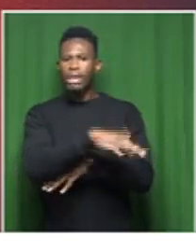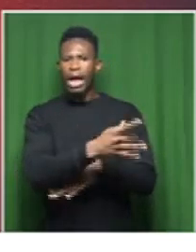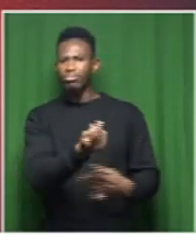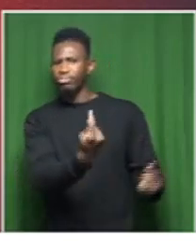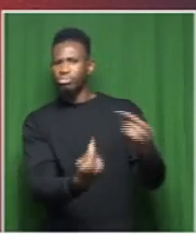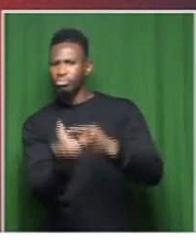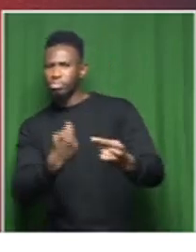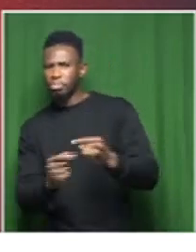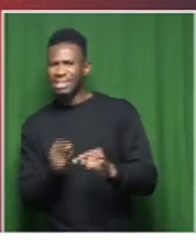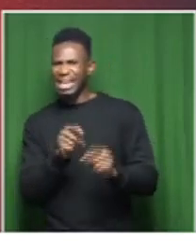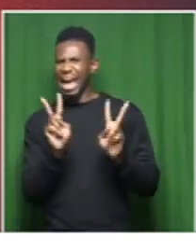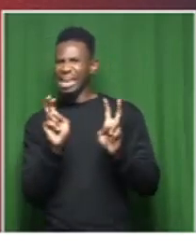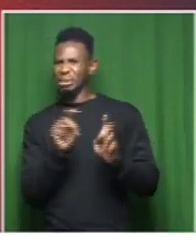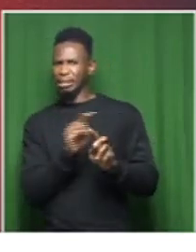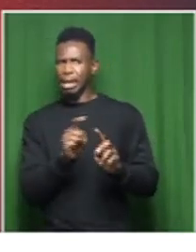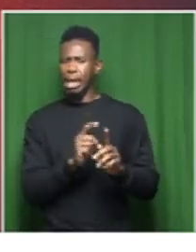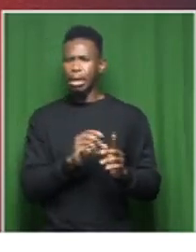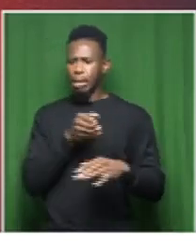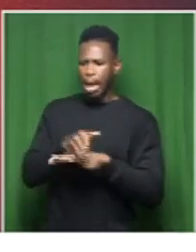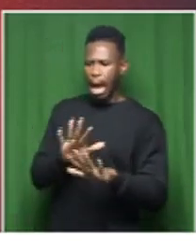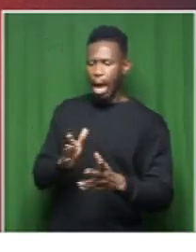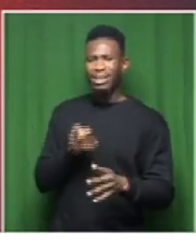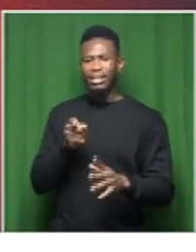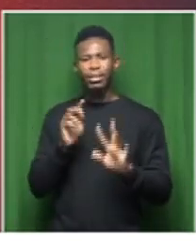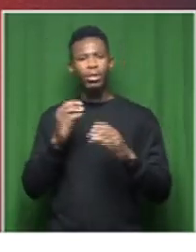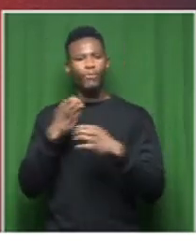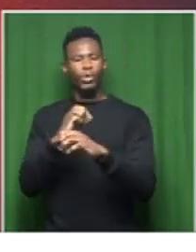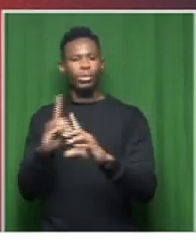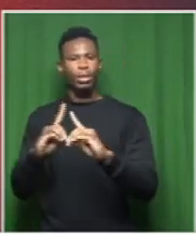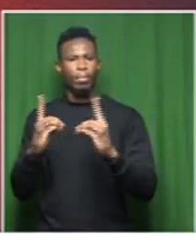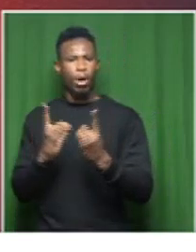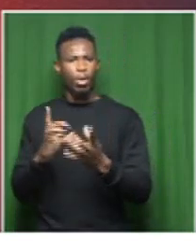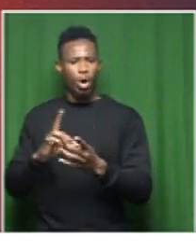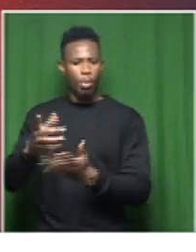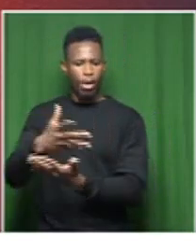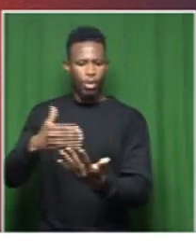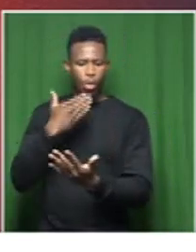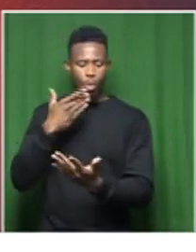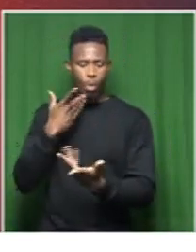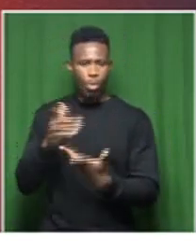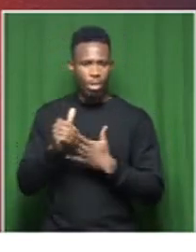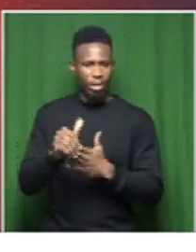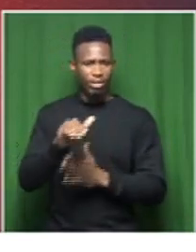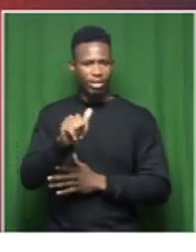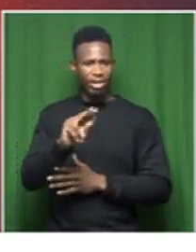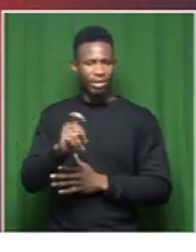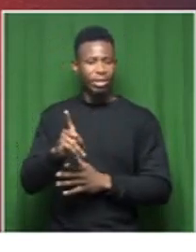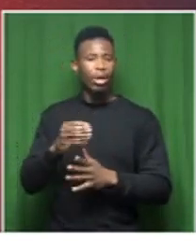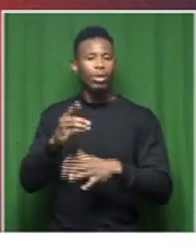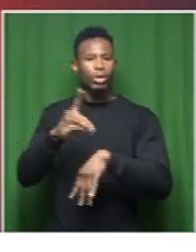within the country, which has largely been centered around the Department of Home Affairs, led by ANC NEC member